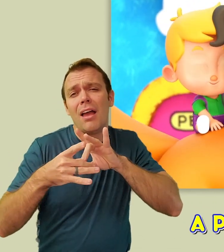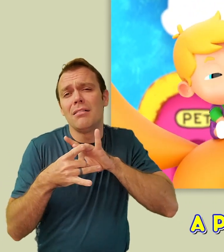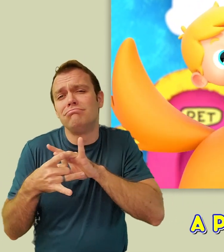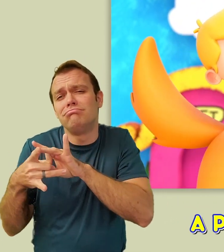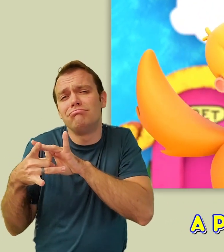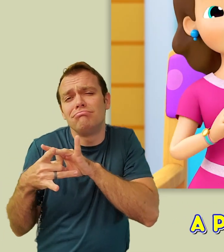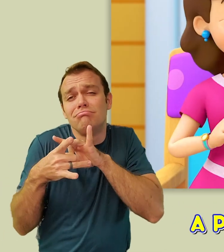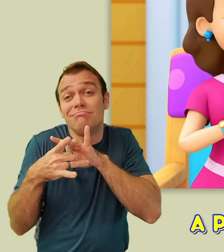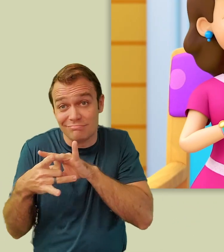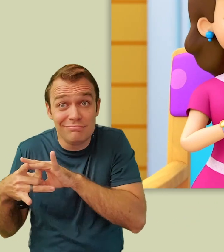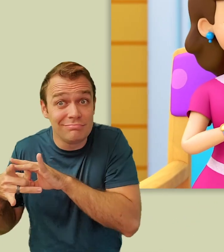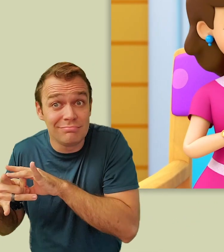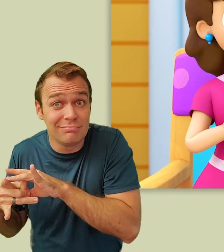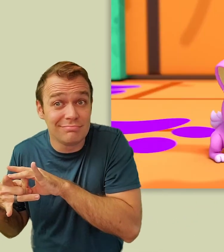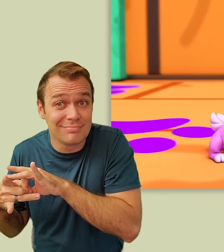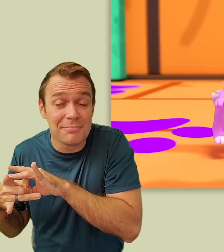loves just you.